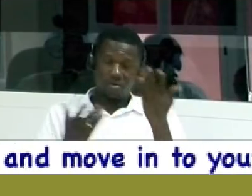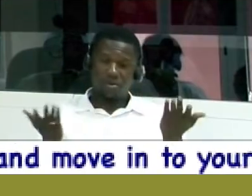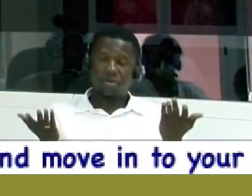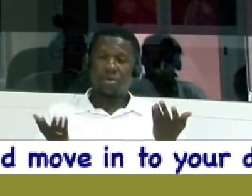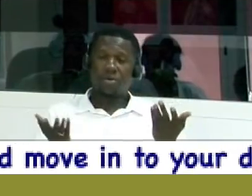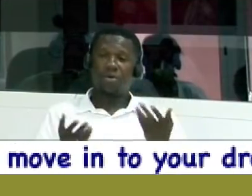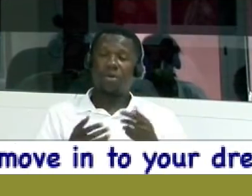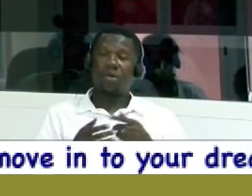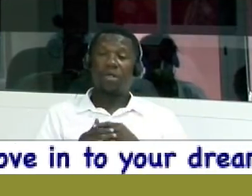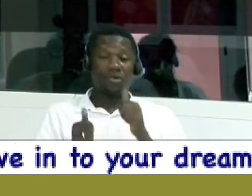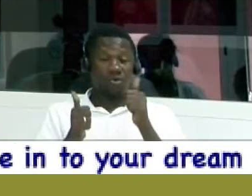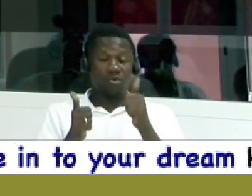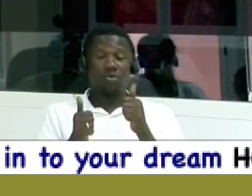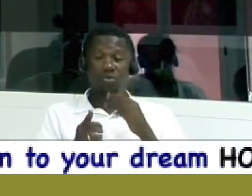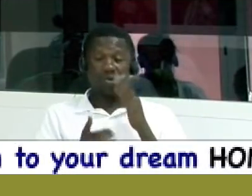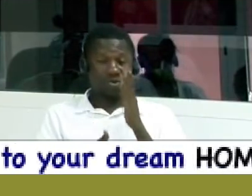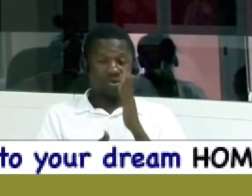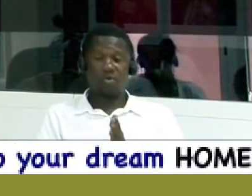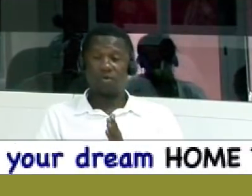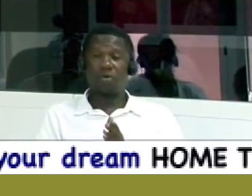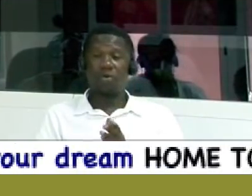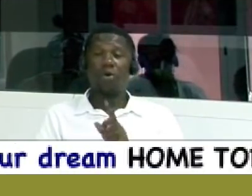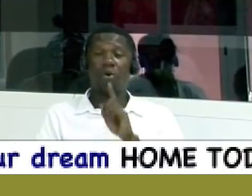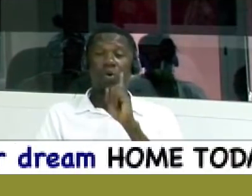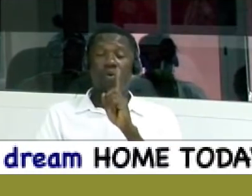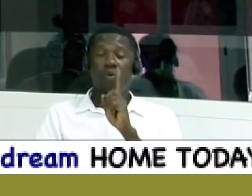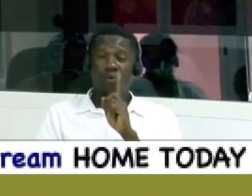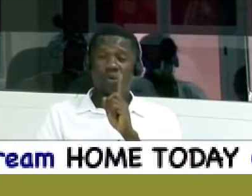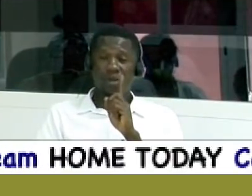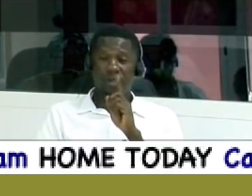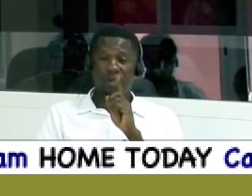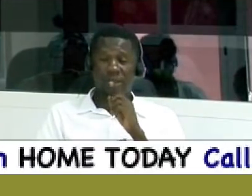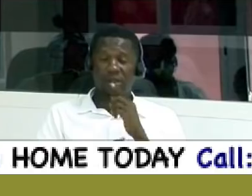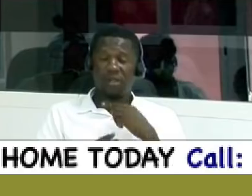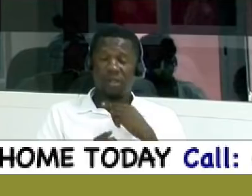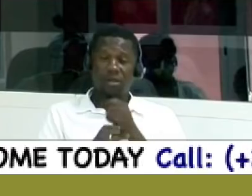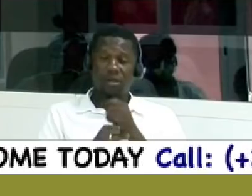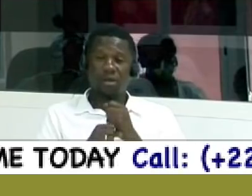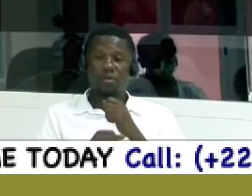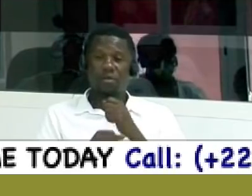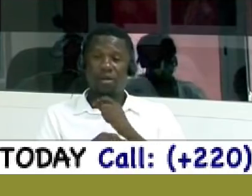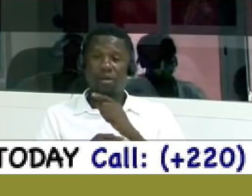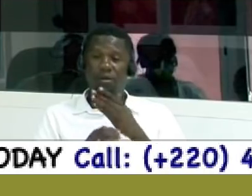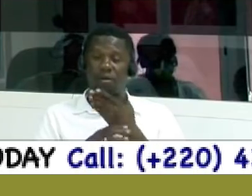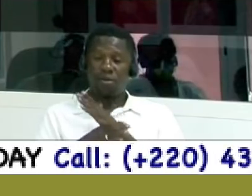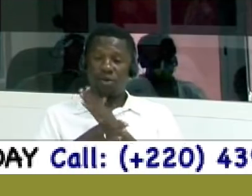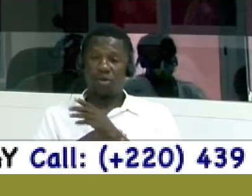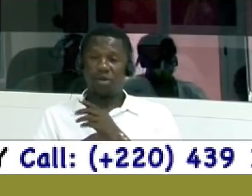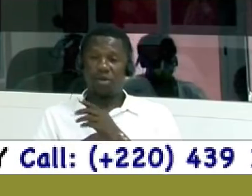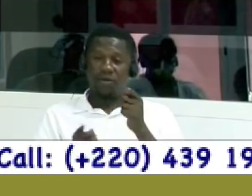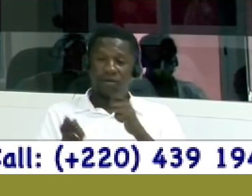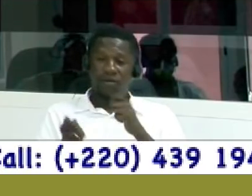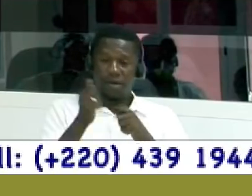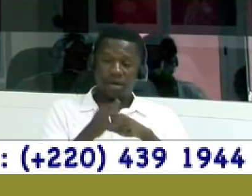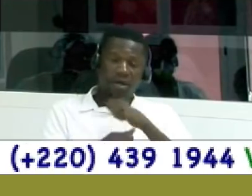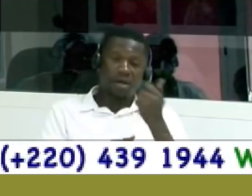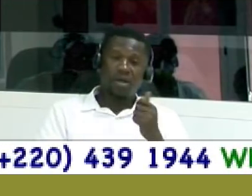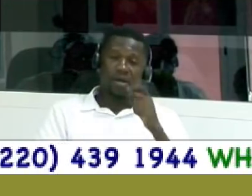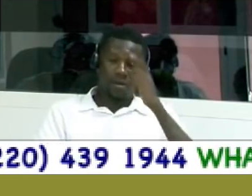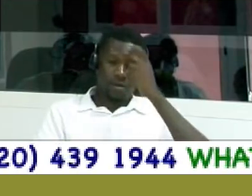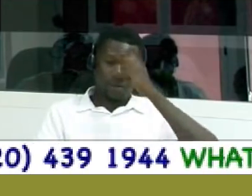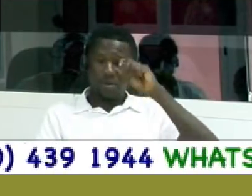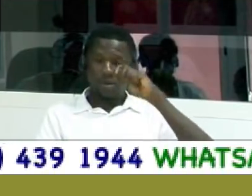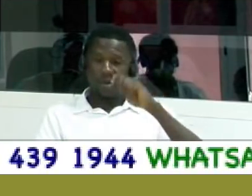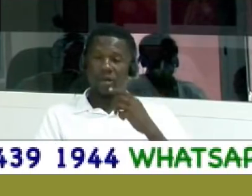it's good to be truthful. One distinction that I can make between the fire services and the police is that in the fire service